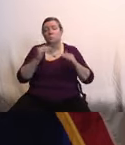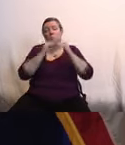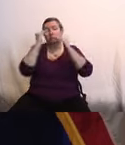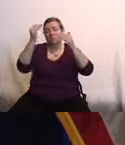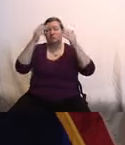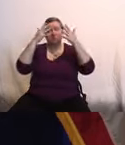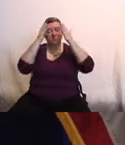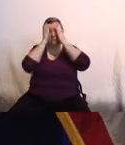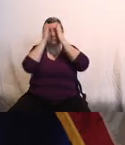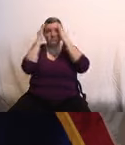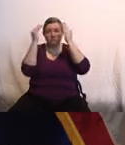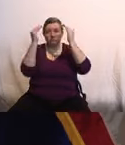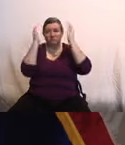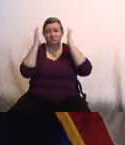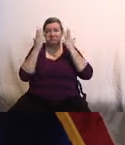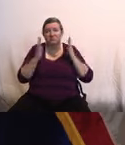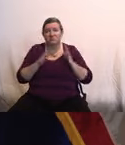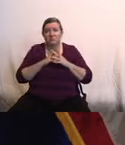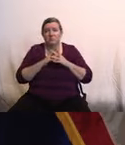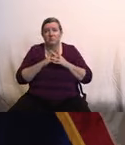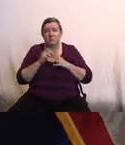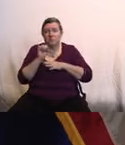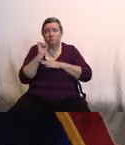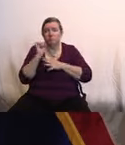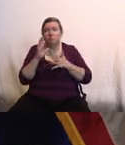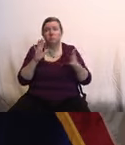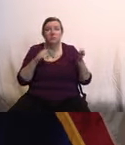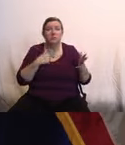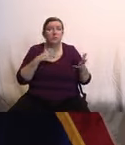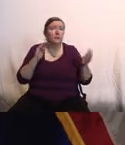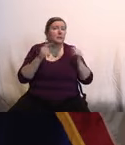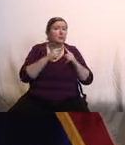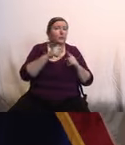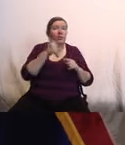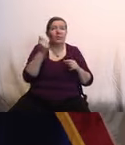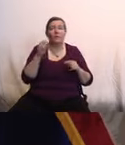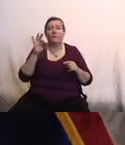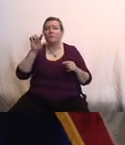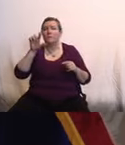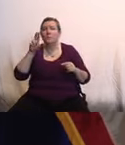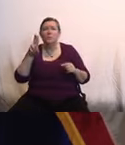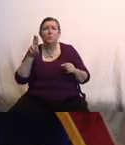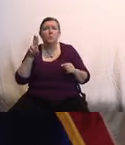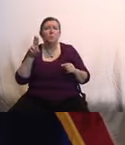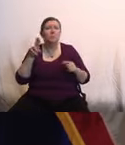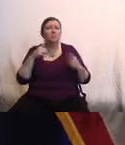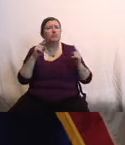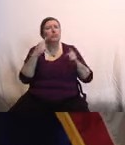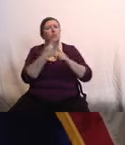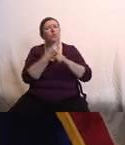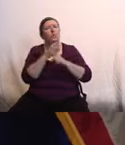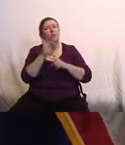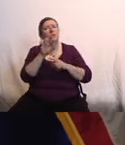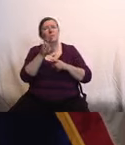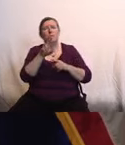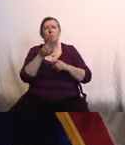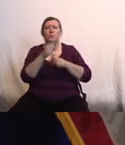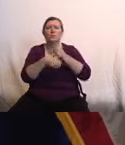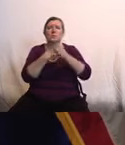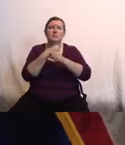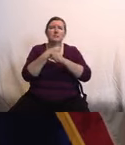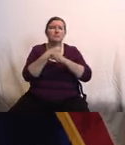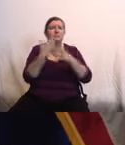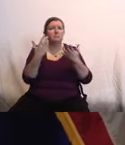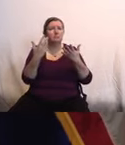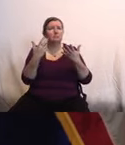it's relatively small. People always want to compare to the flu, for example. You know, in a typical flu season, since we've been keeping track, we've seen about 2